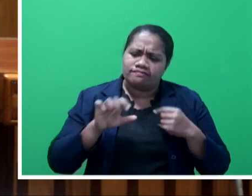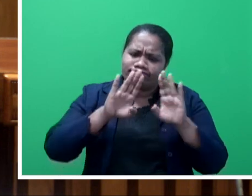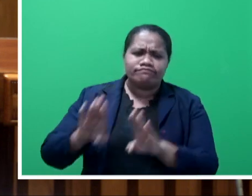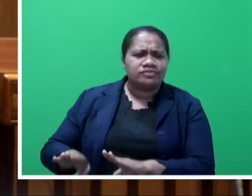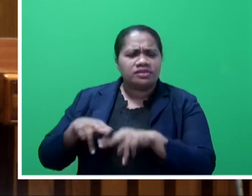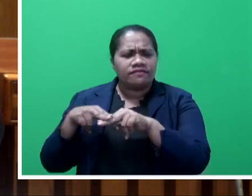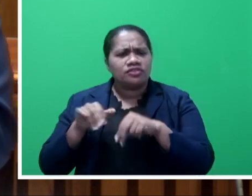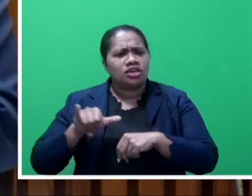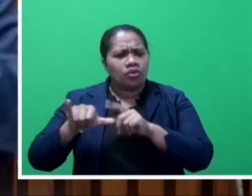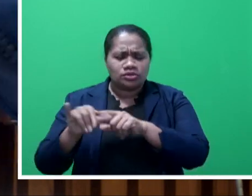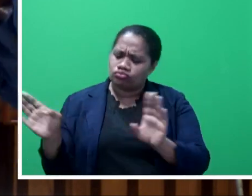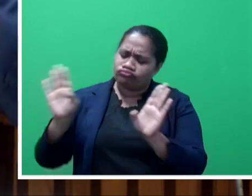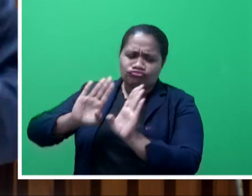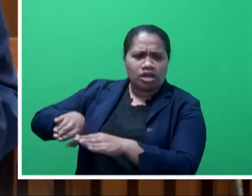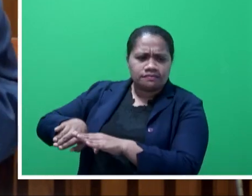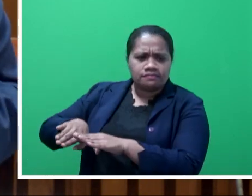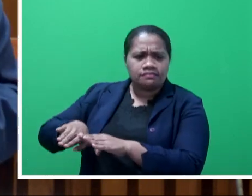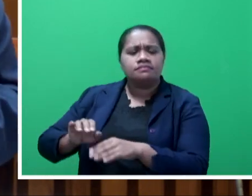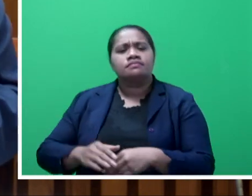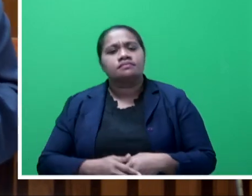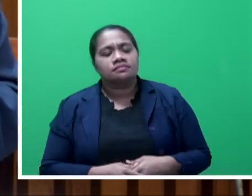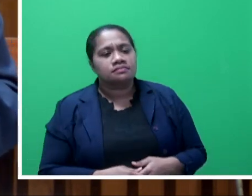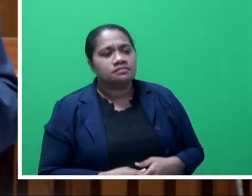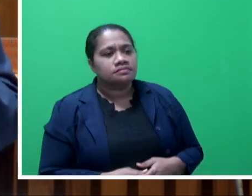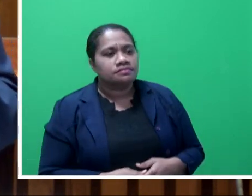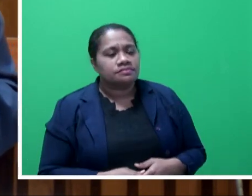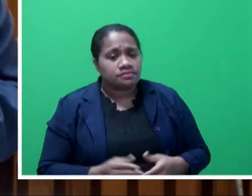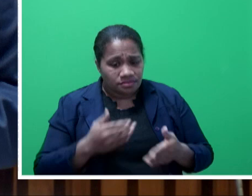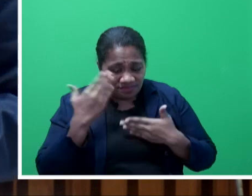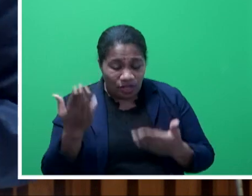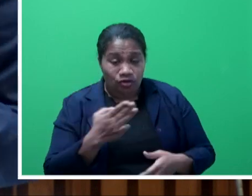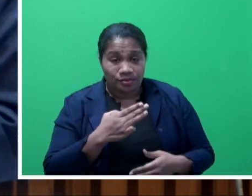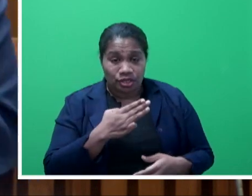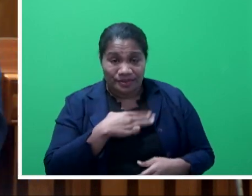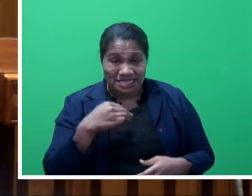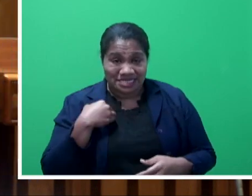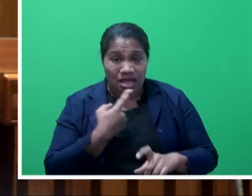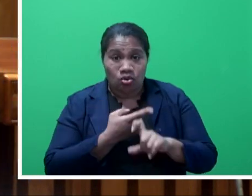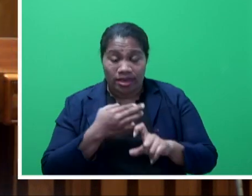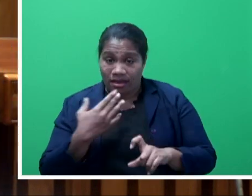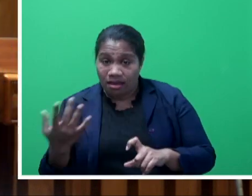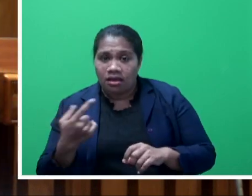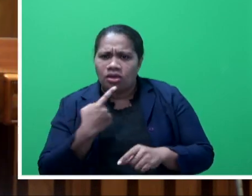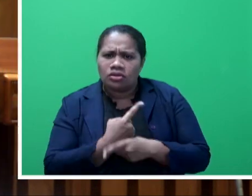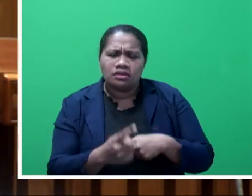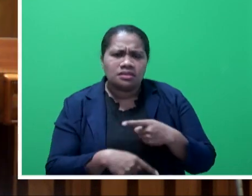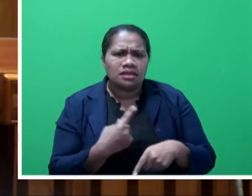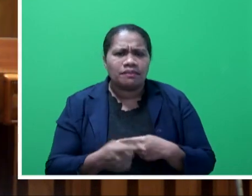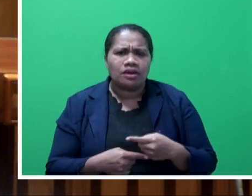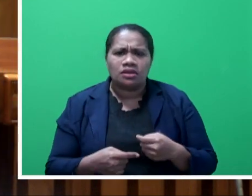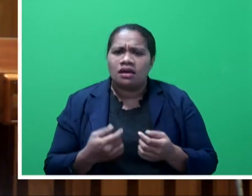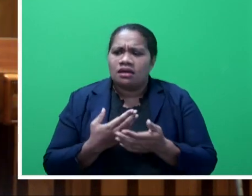So he shut down Fiji Airways. Honorable Minister Koea highlighted the fact about the foreign reserves that Fiji Airways brings